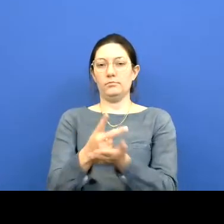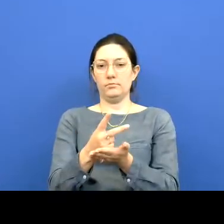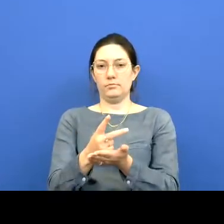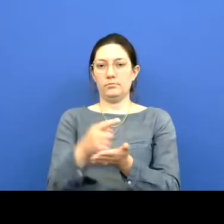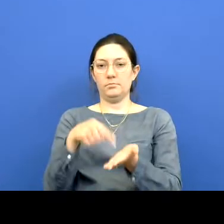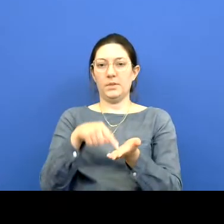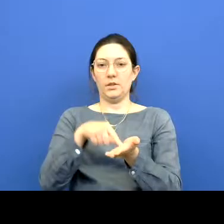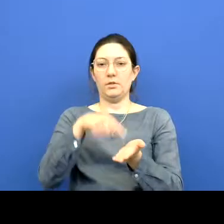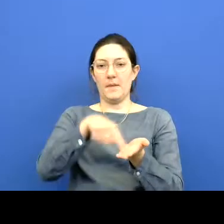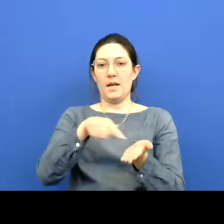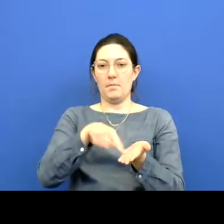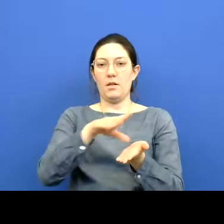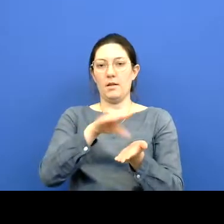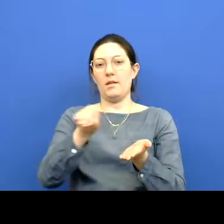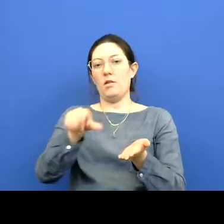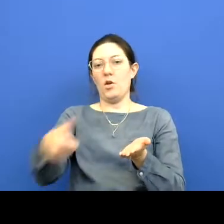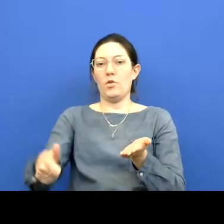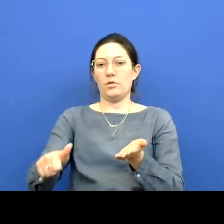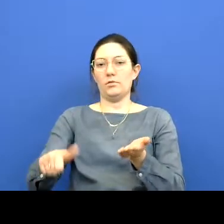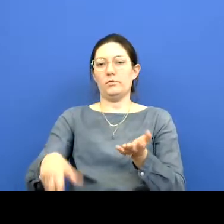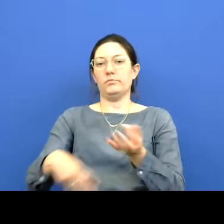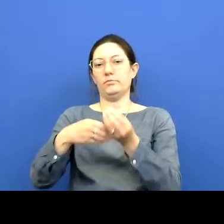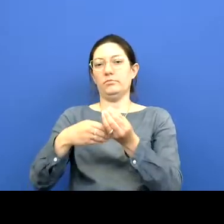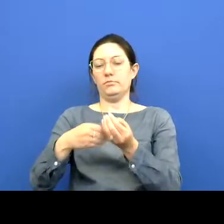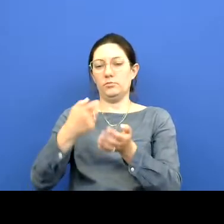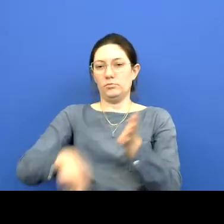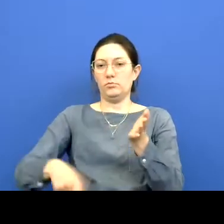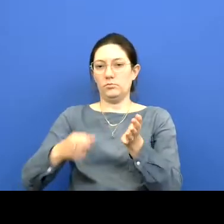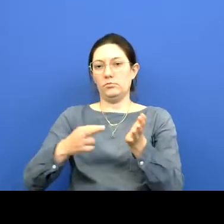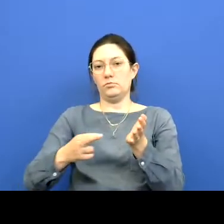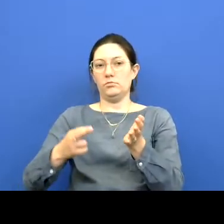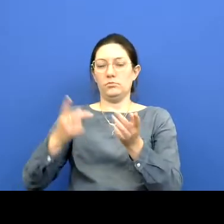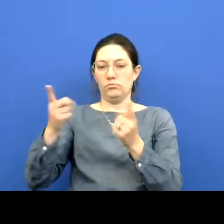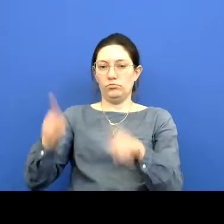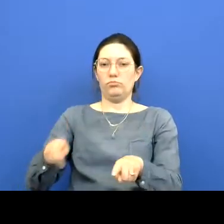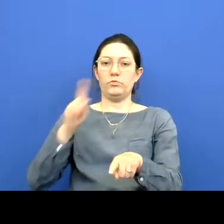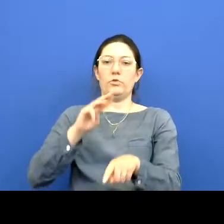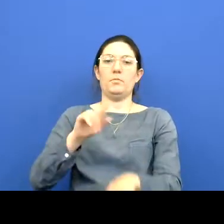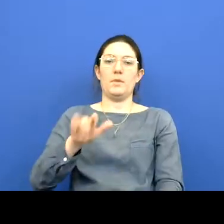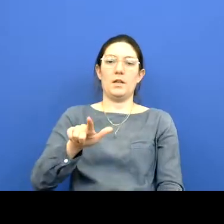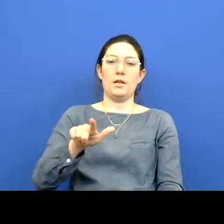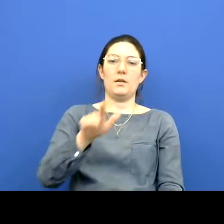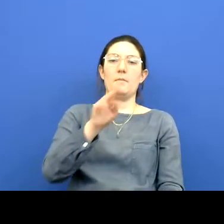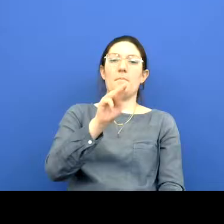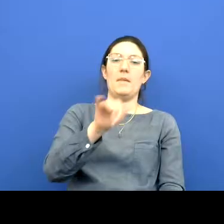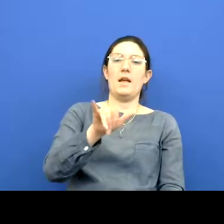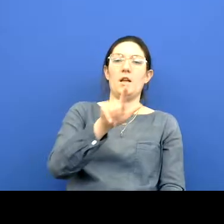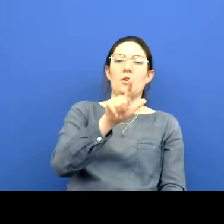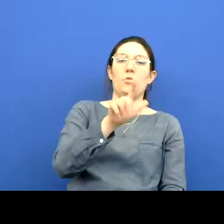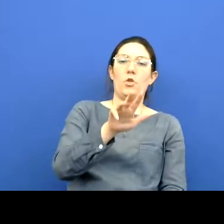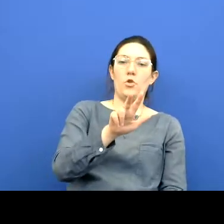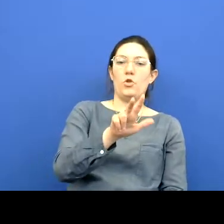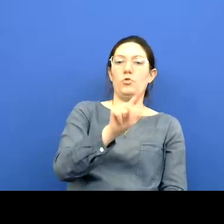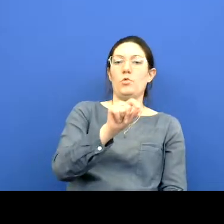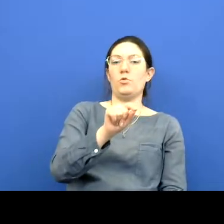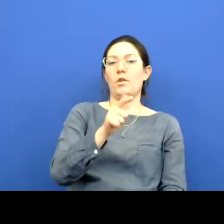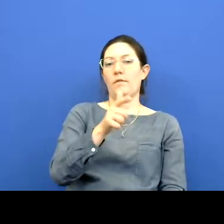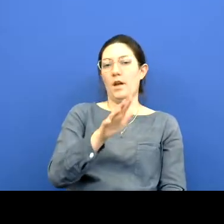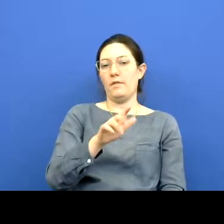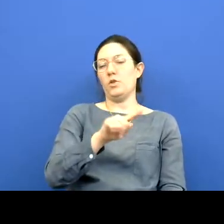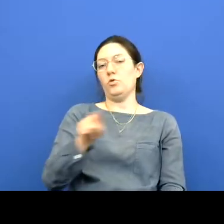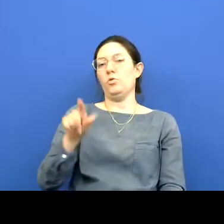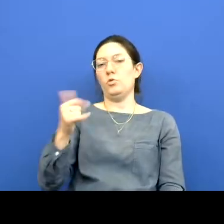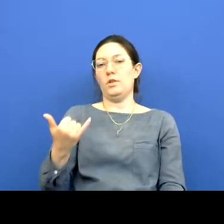bills payable and any associated contracts or agreements for May 23rd, 2025 through today, June